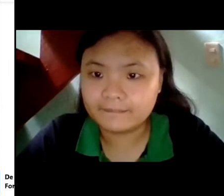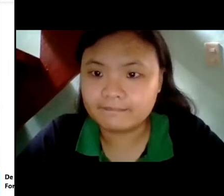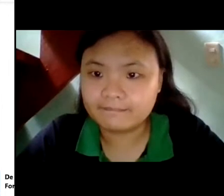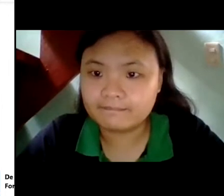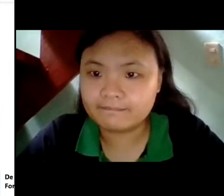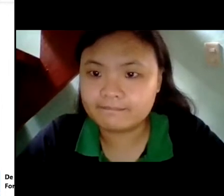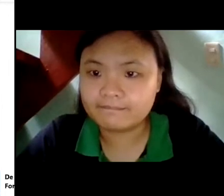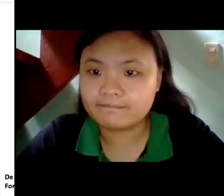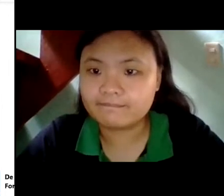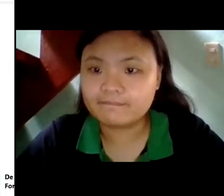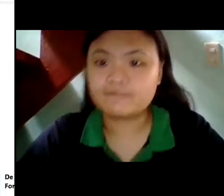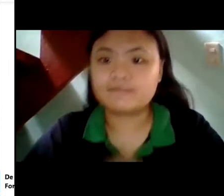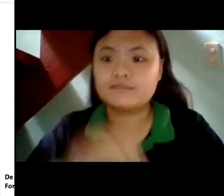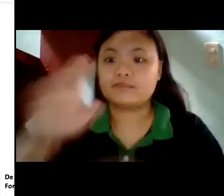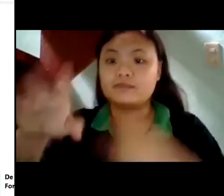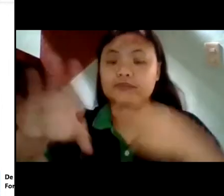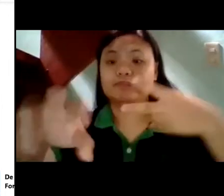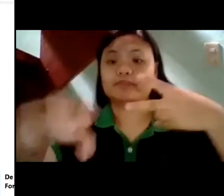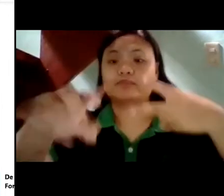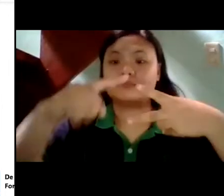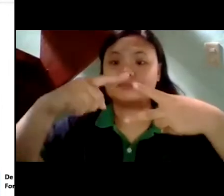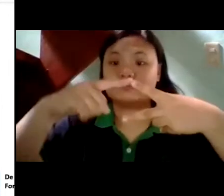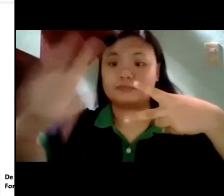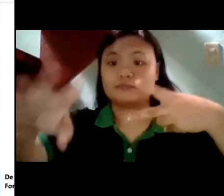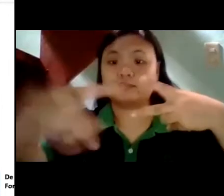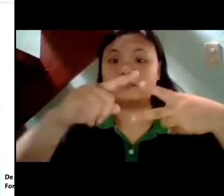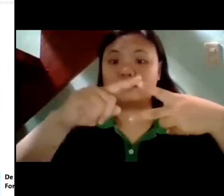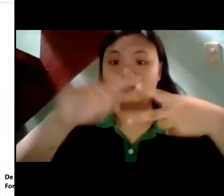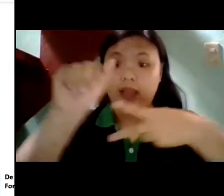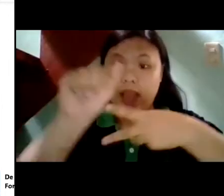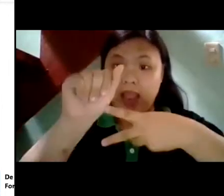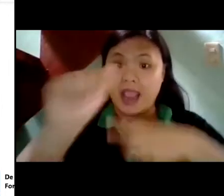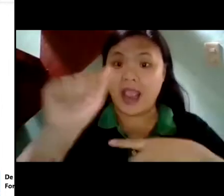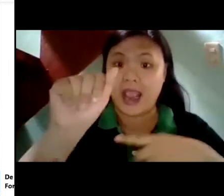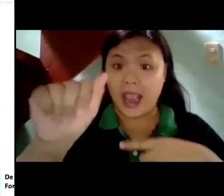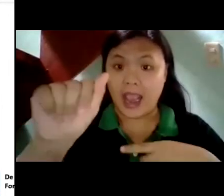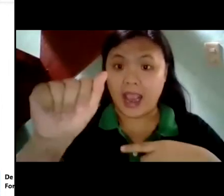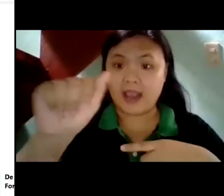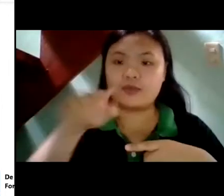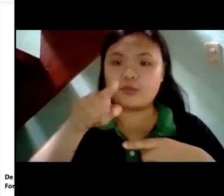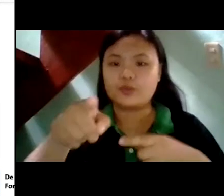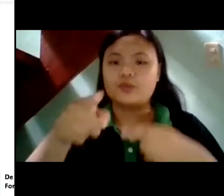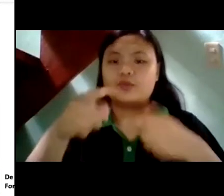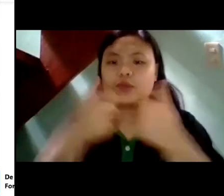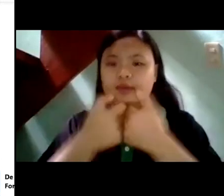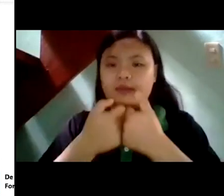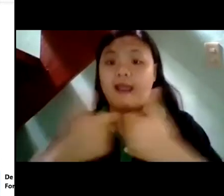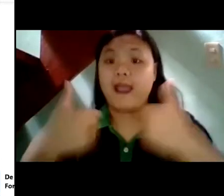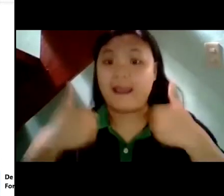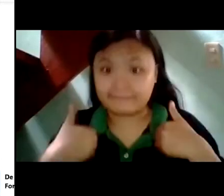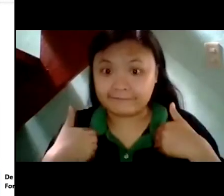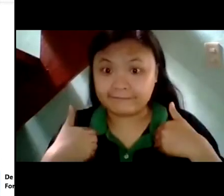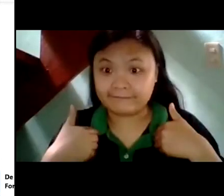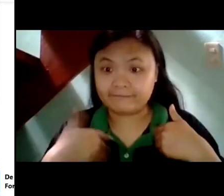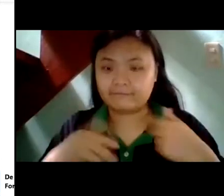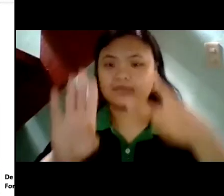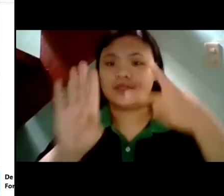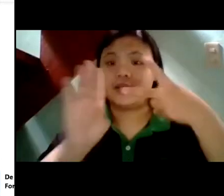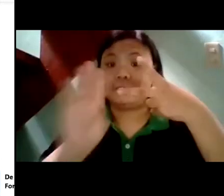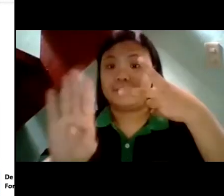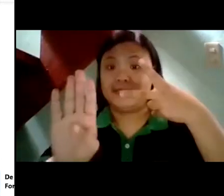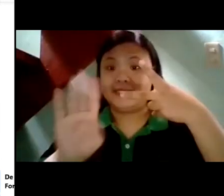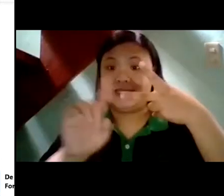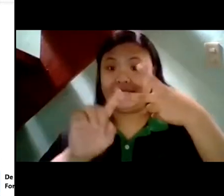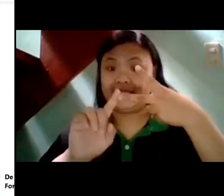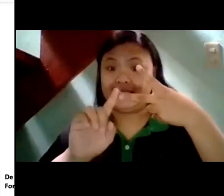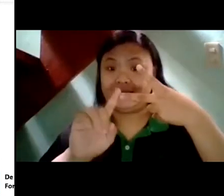facial expression there Yes. Okay. and the Good. mouthing. Mm-hmm. So what do you say? Add 4A and B with